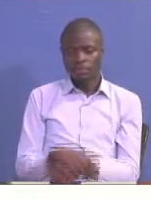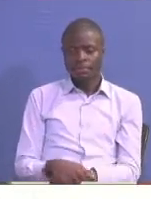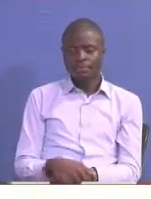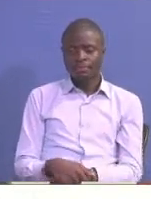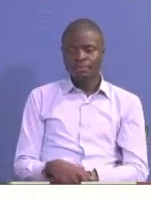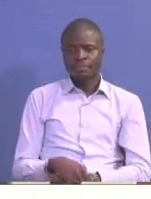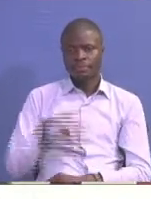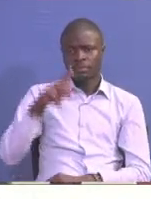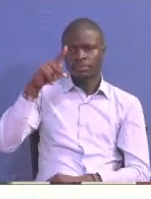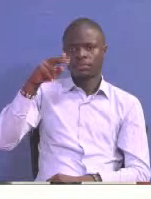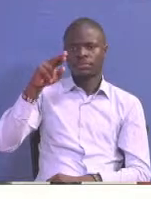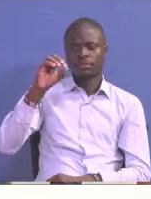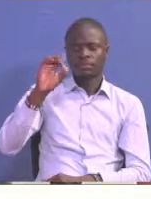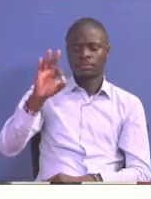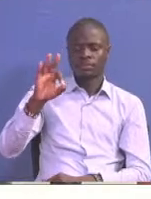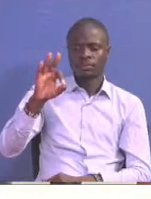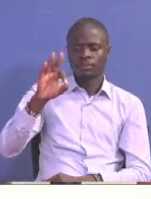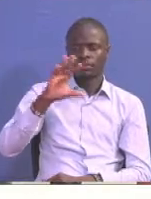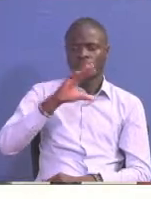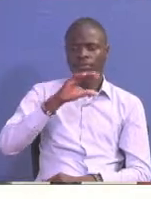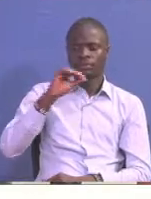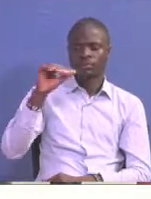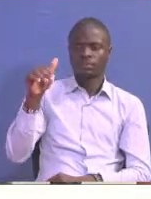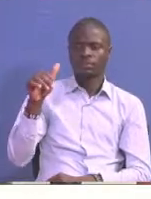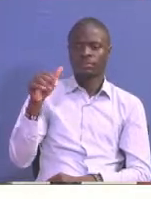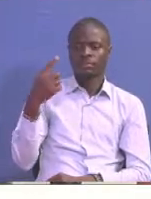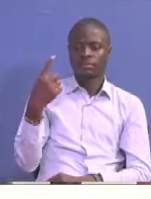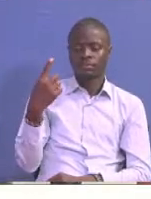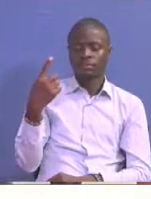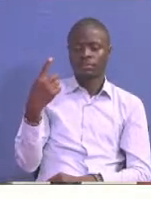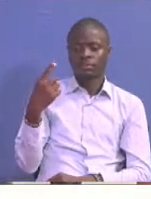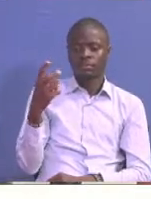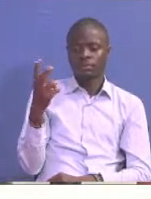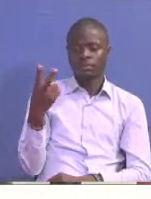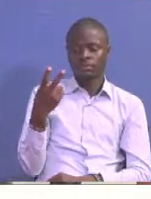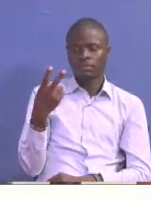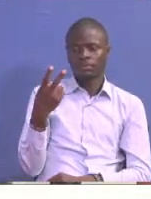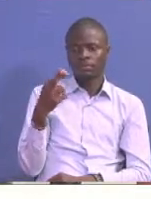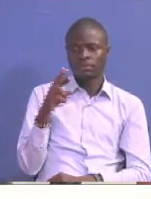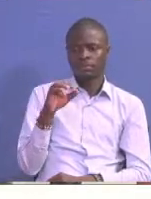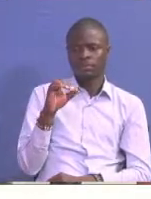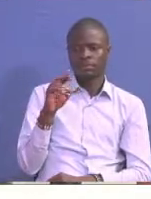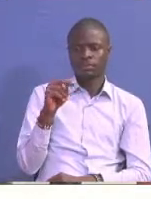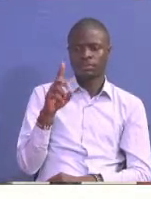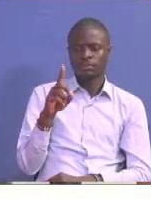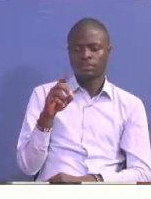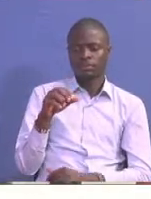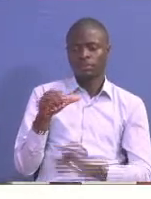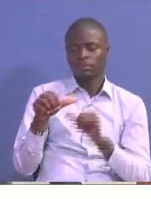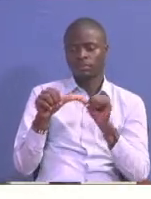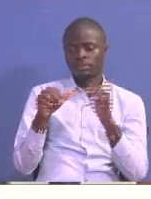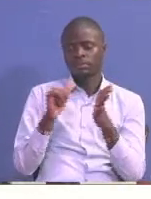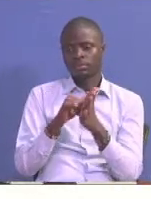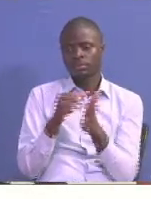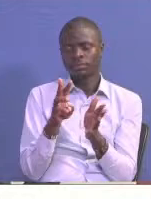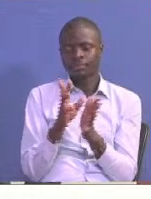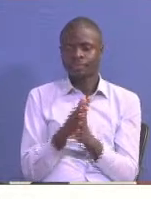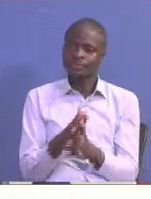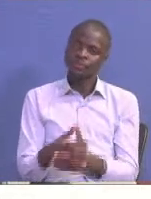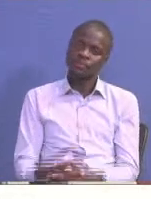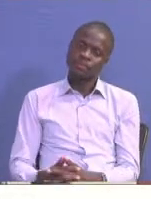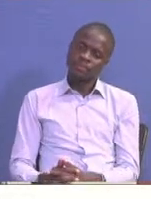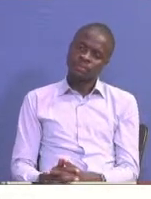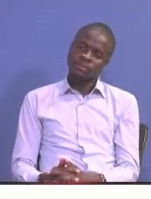there, professor, and another one there. Then the second round will go there, just like that. Go ahead. Thank